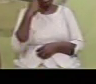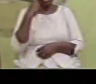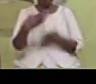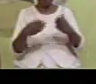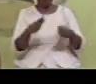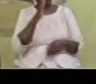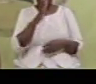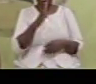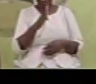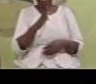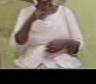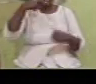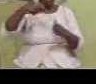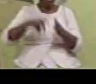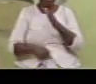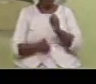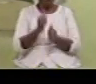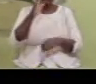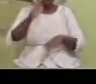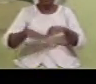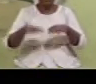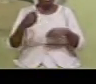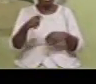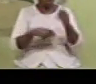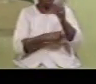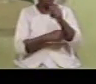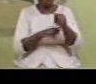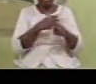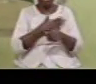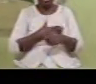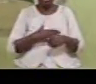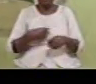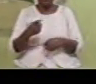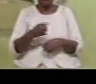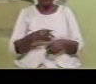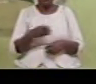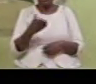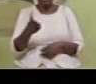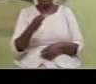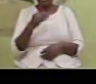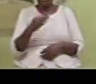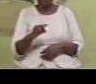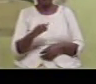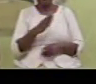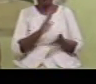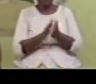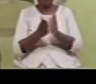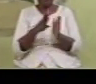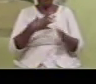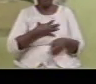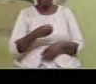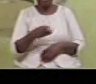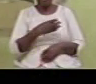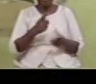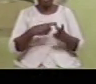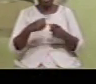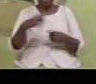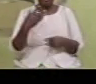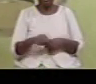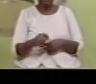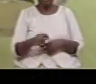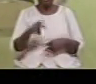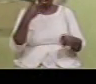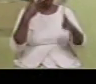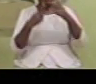deeper than the skin, and the hair thereof be not turned white, then the priest shall